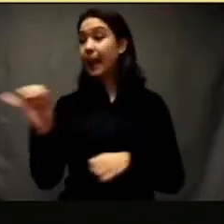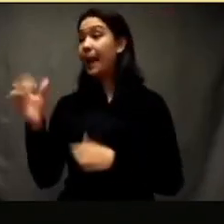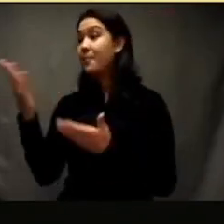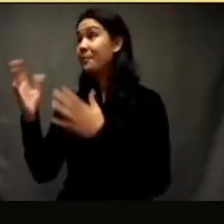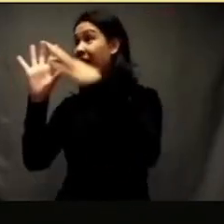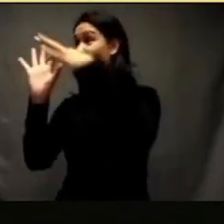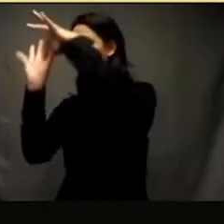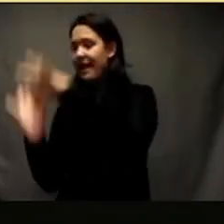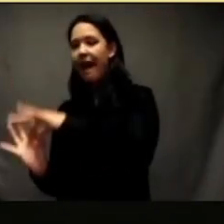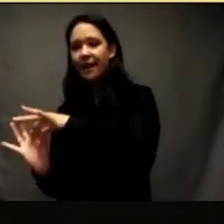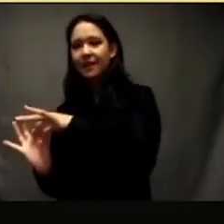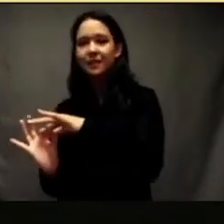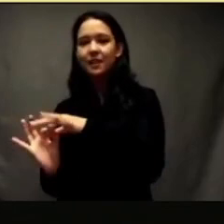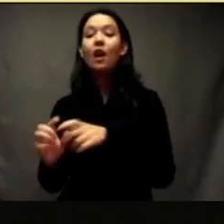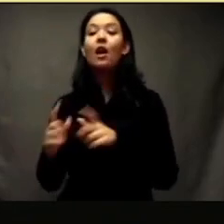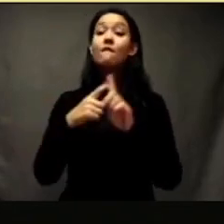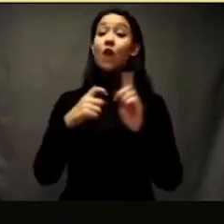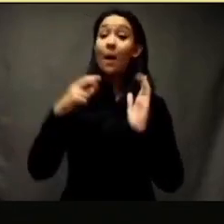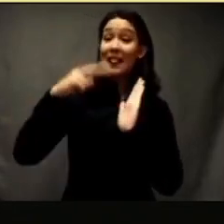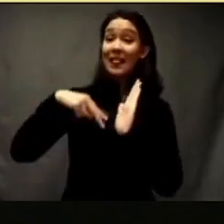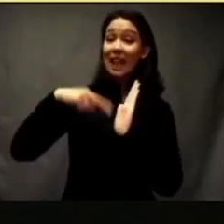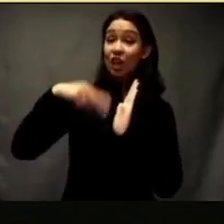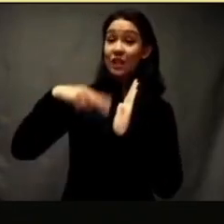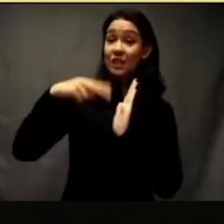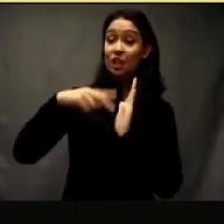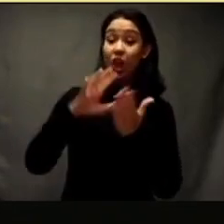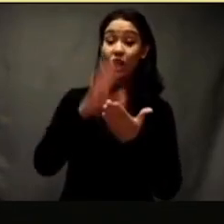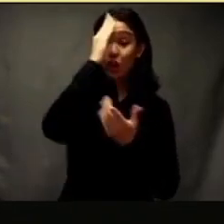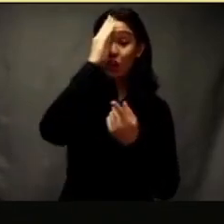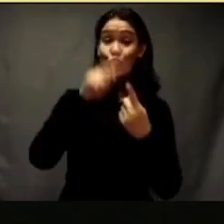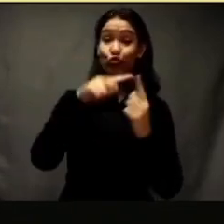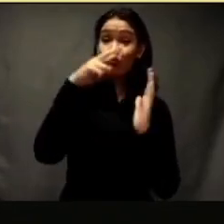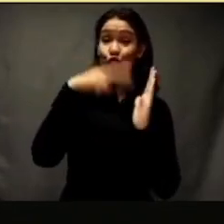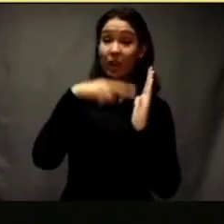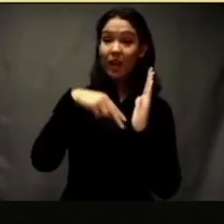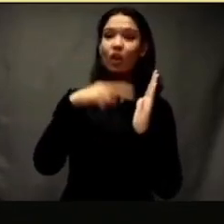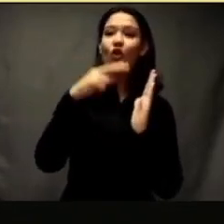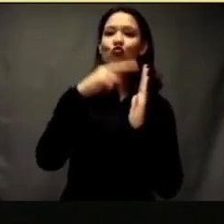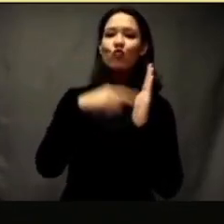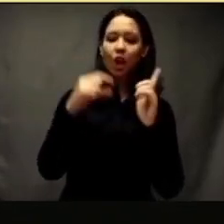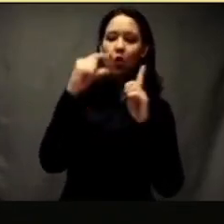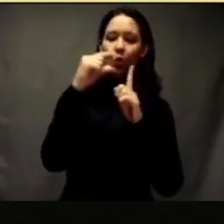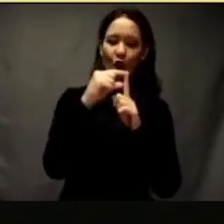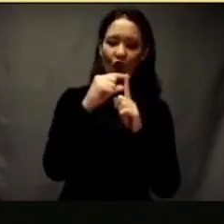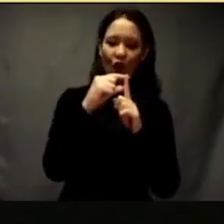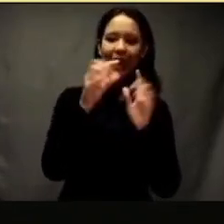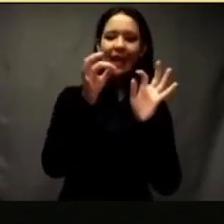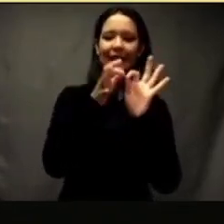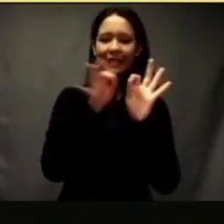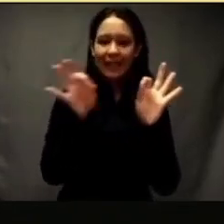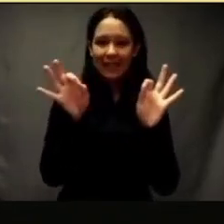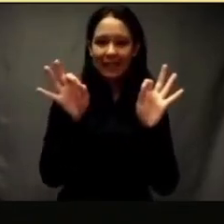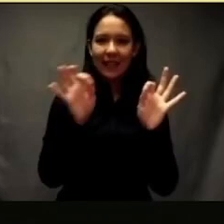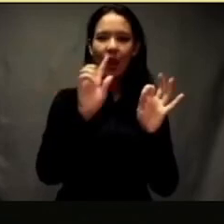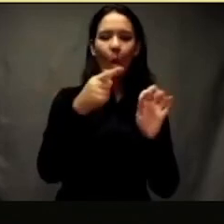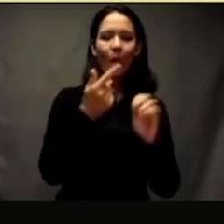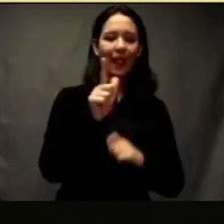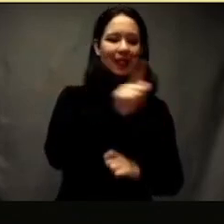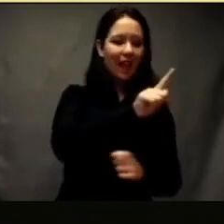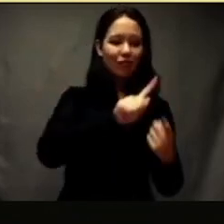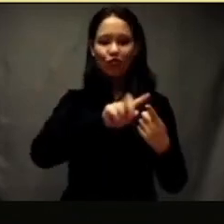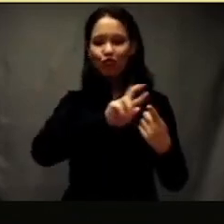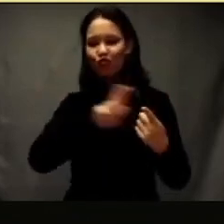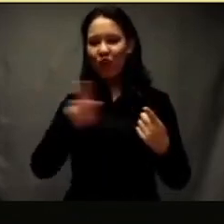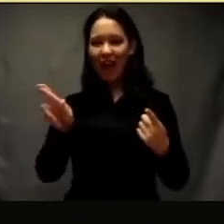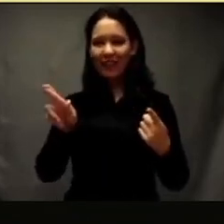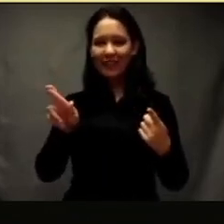And from a literacy standpoint, when we're learning to read, we begin by reading words and sentences only going left to right. But as we